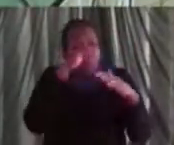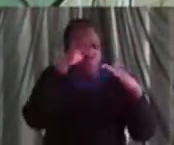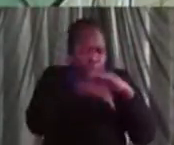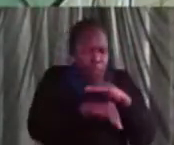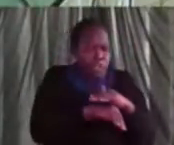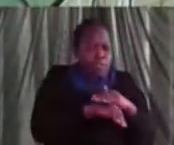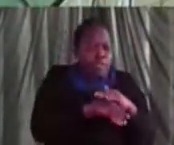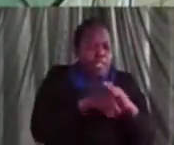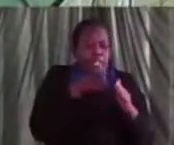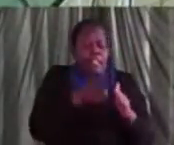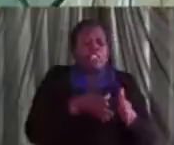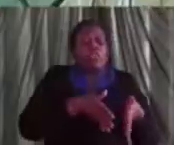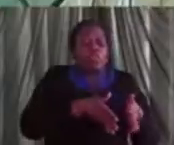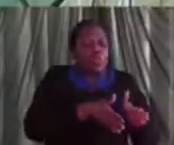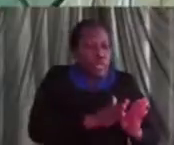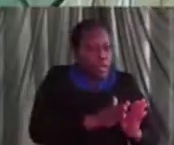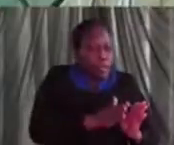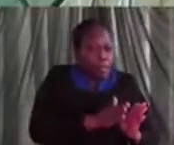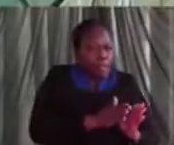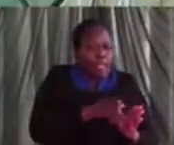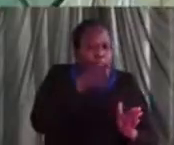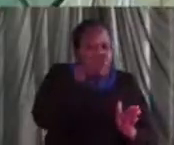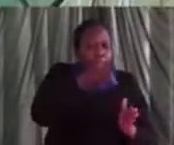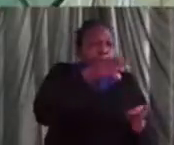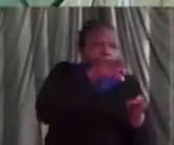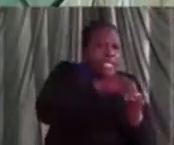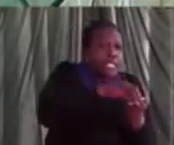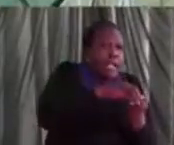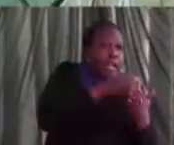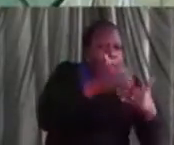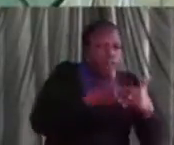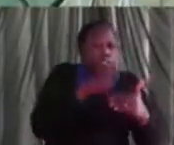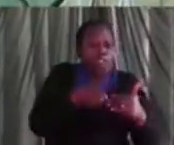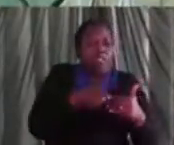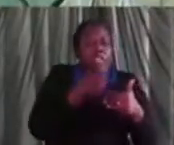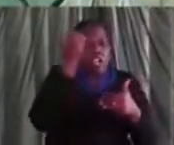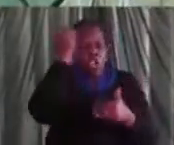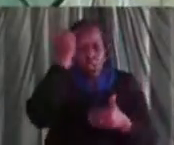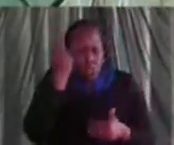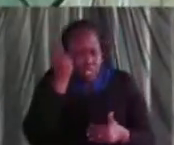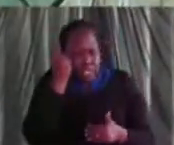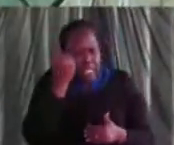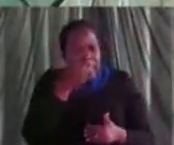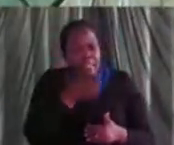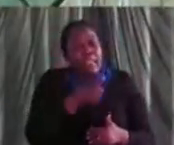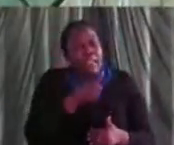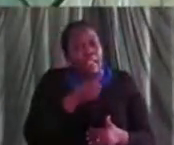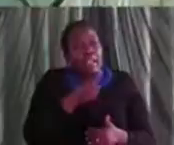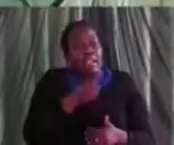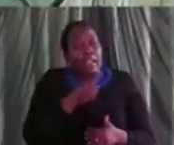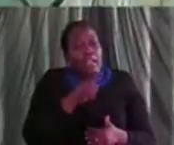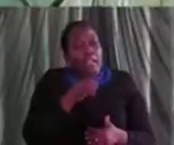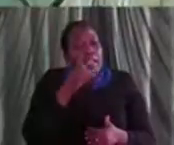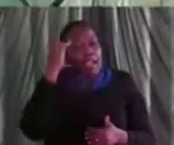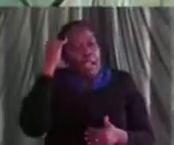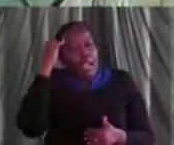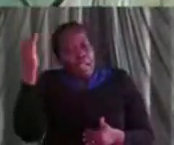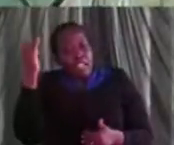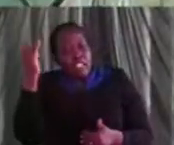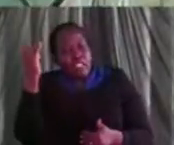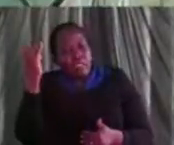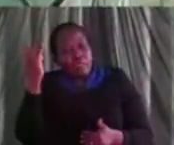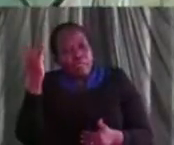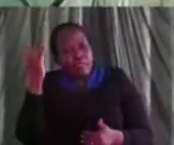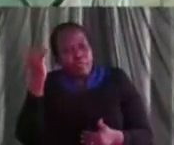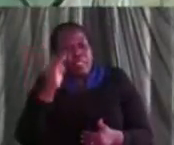in the matter before the tribunal, the allegation was that one